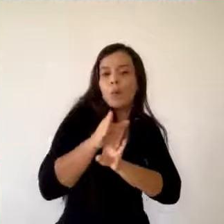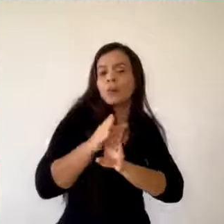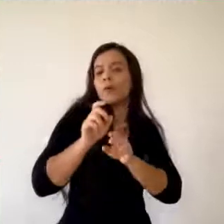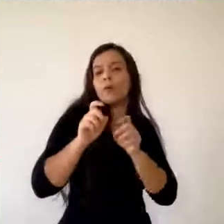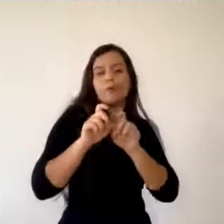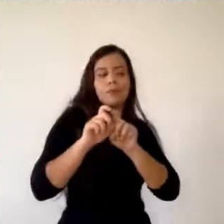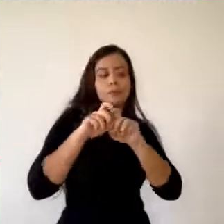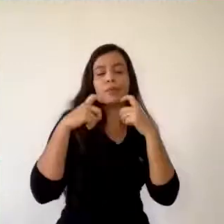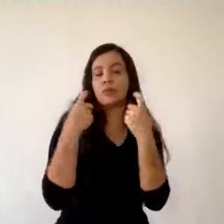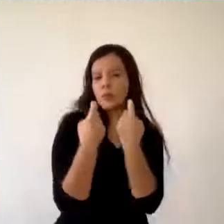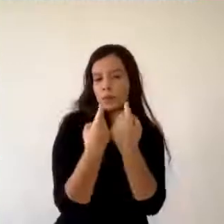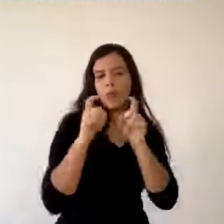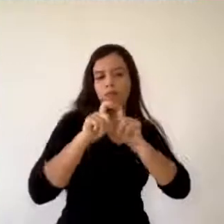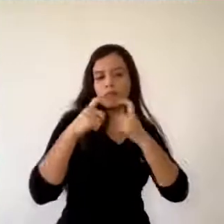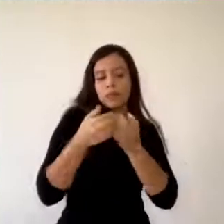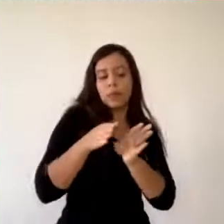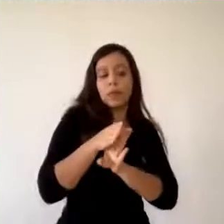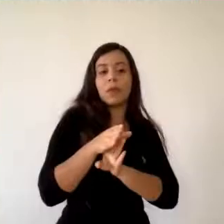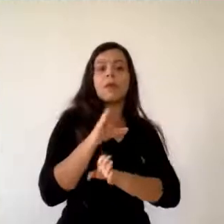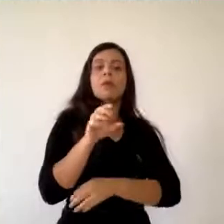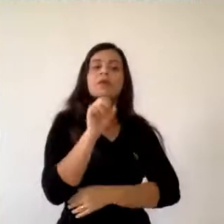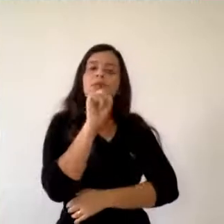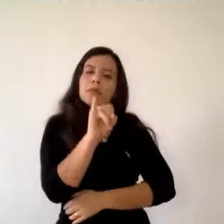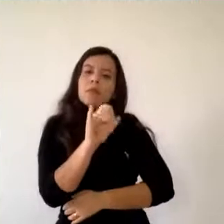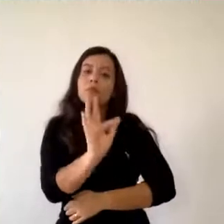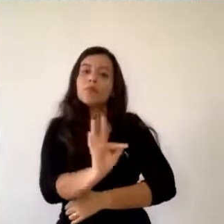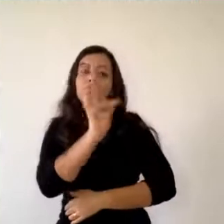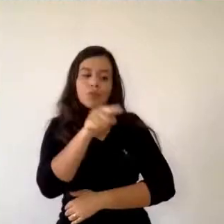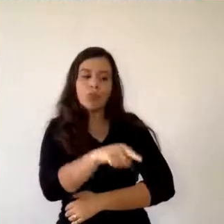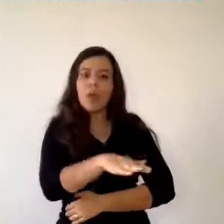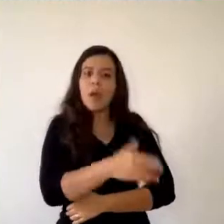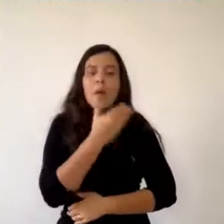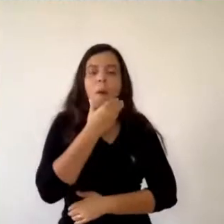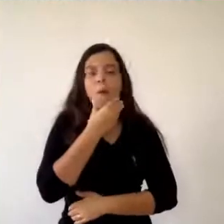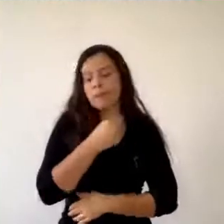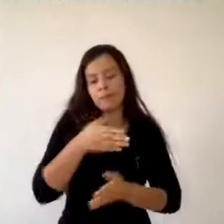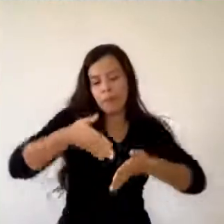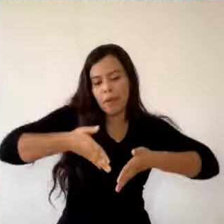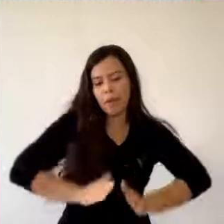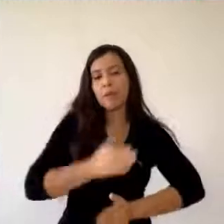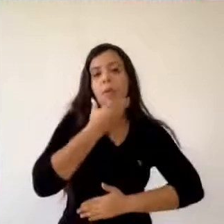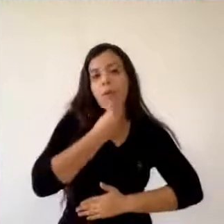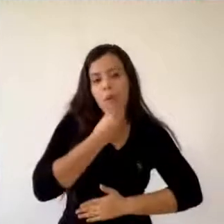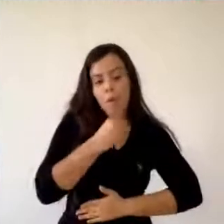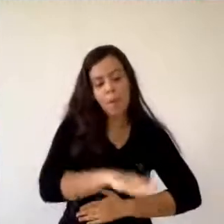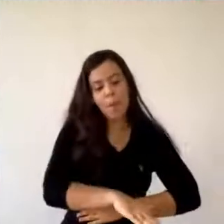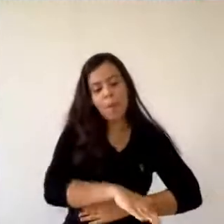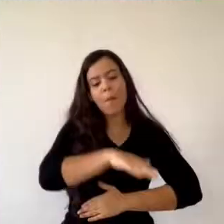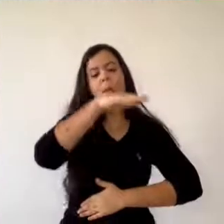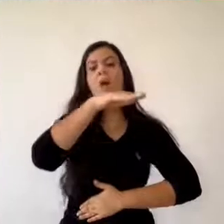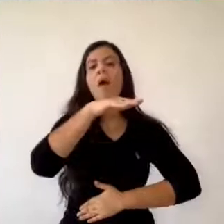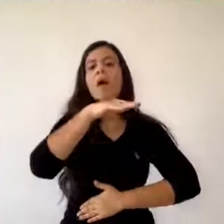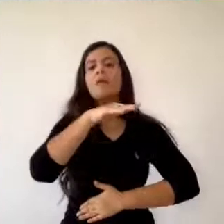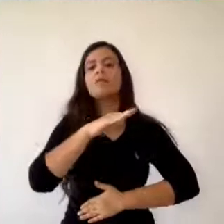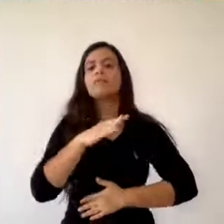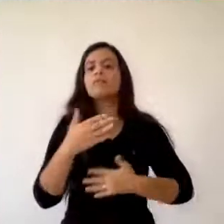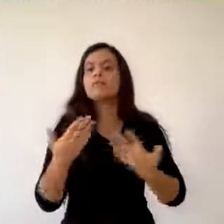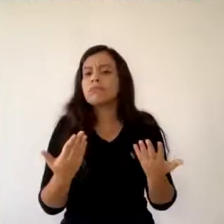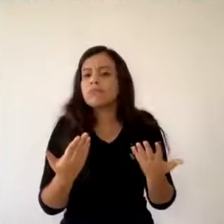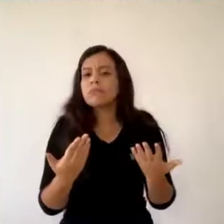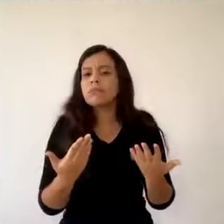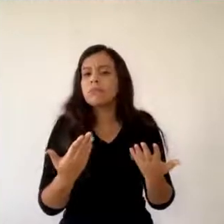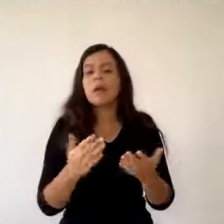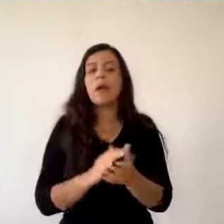identity, sexual orientation, and the violence starts there. Because if this child does not bring